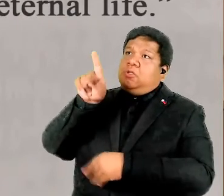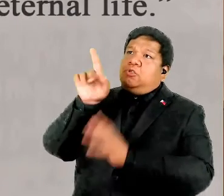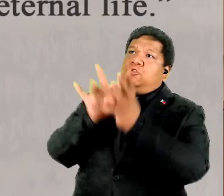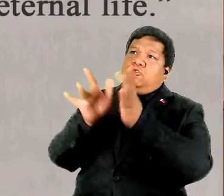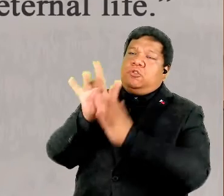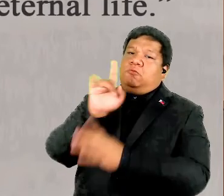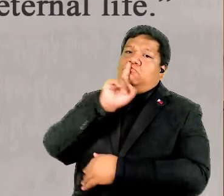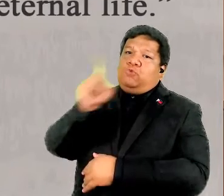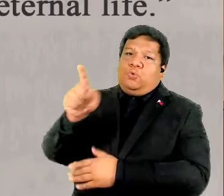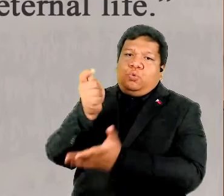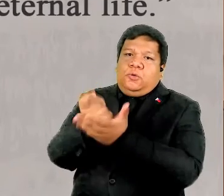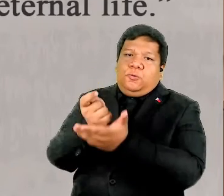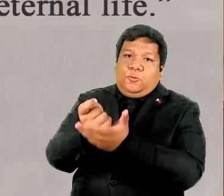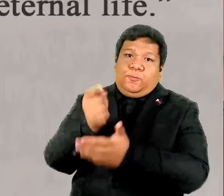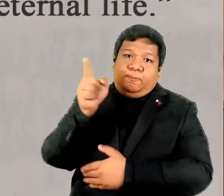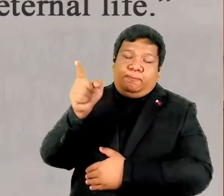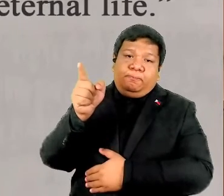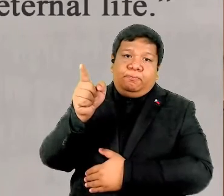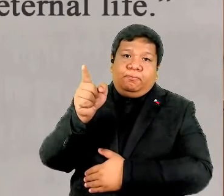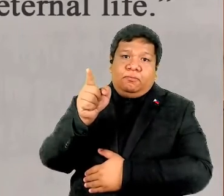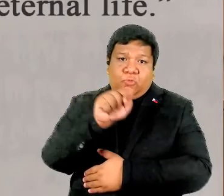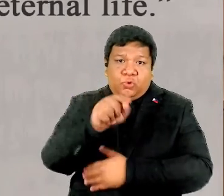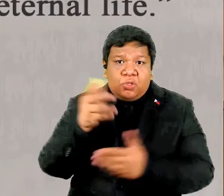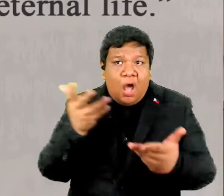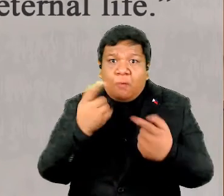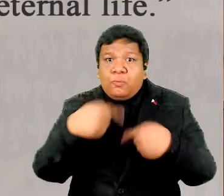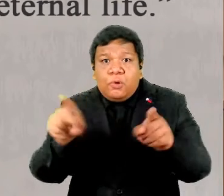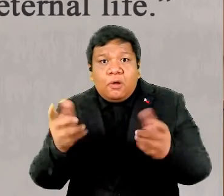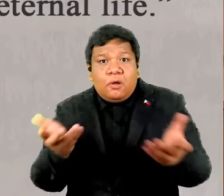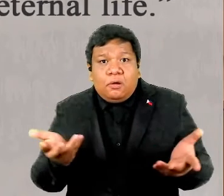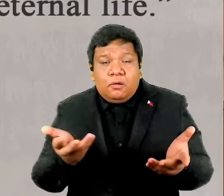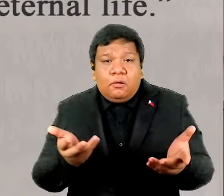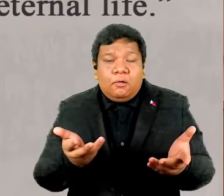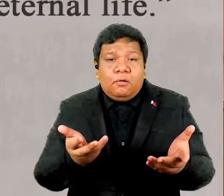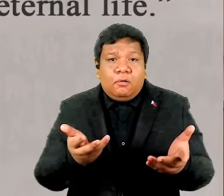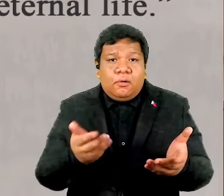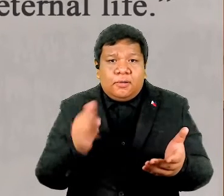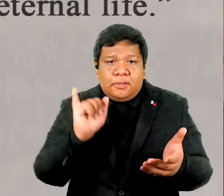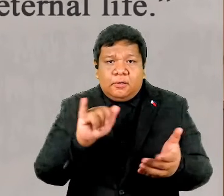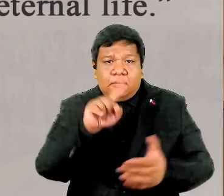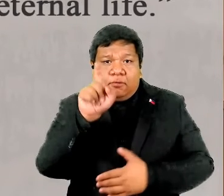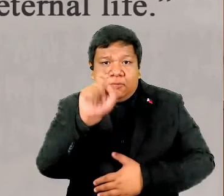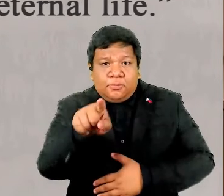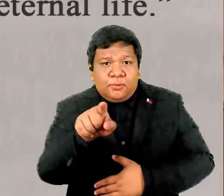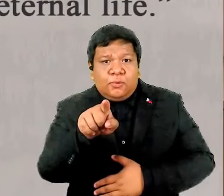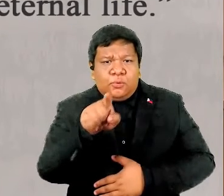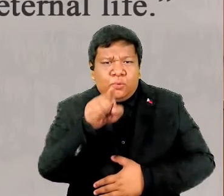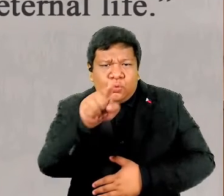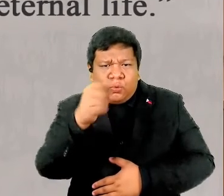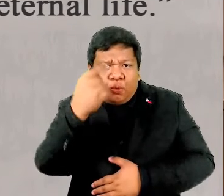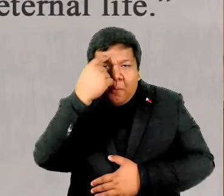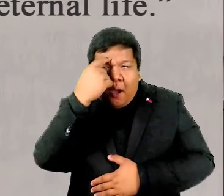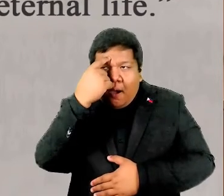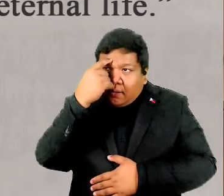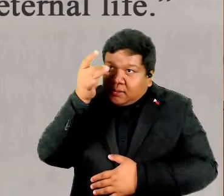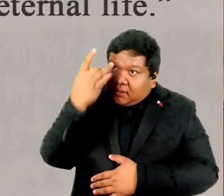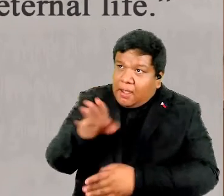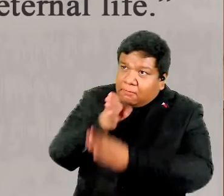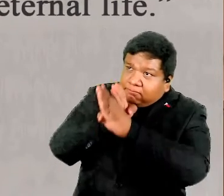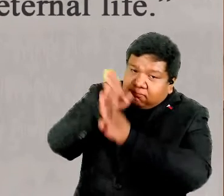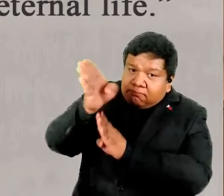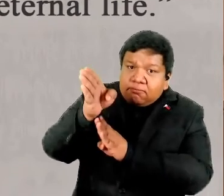Jesus is the real treasure. To whom shall you go? This is a statement of the